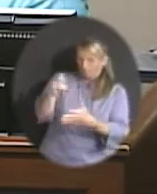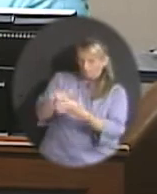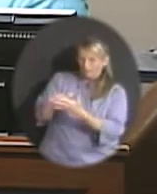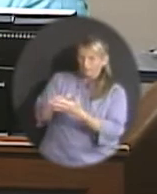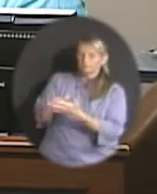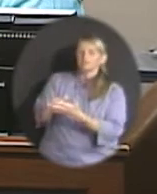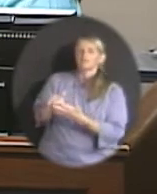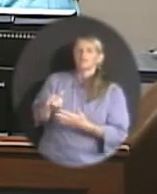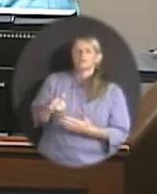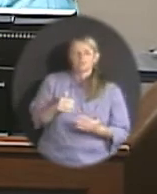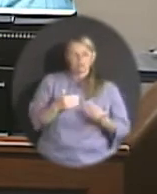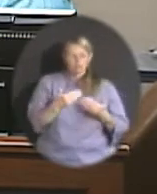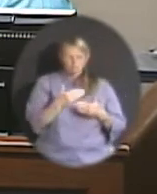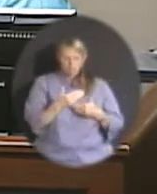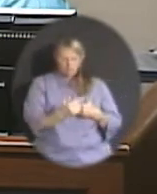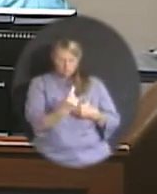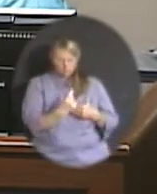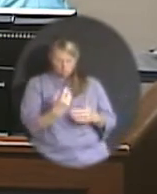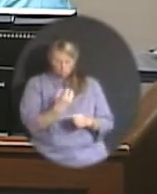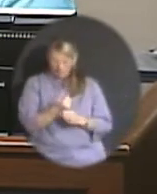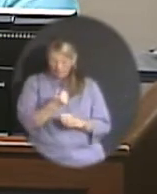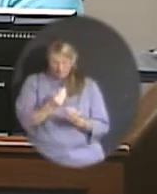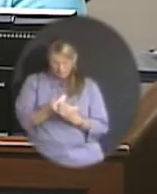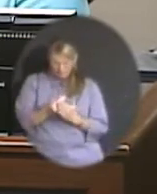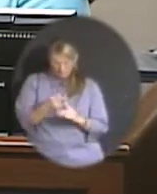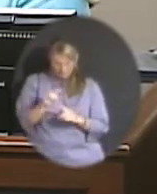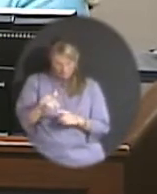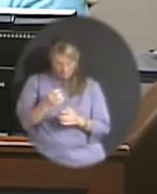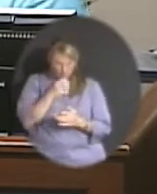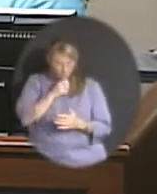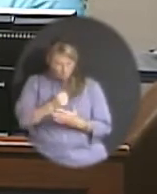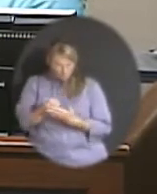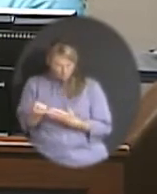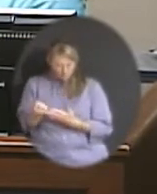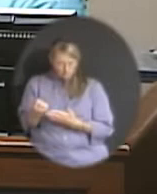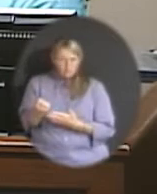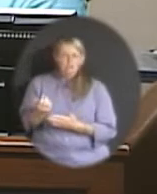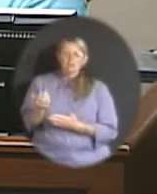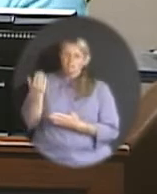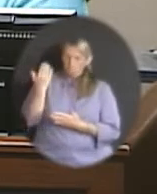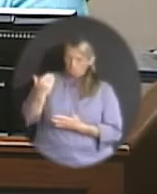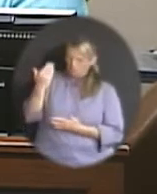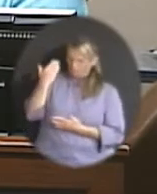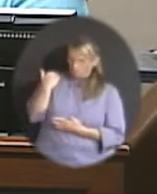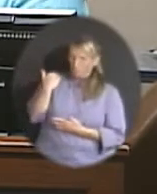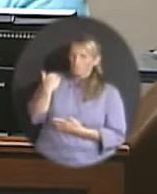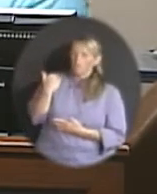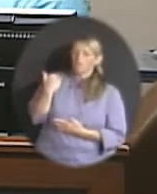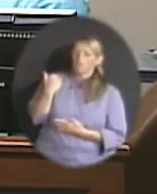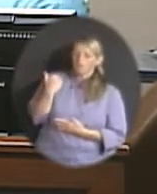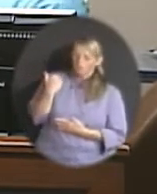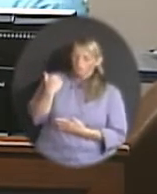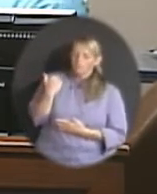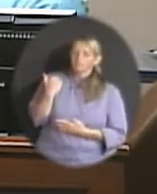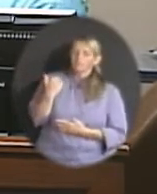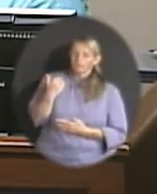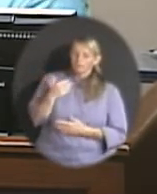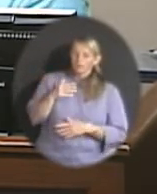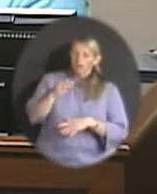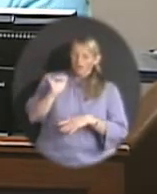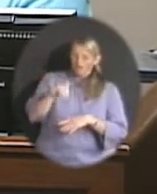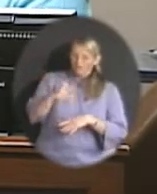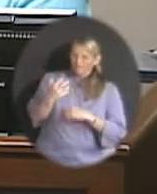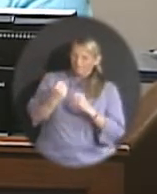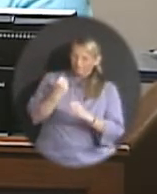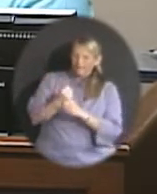question might be, well, do we get any money back out of that equipment? In years past, when we were on the 5-year replacement cycle